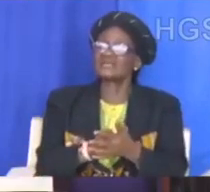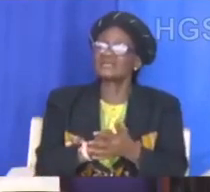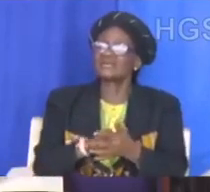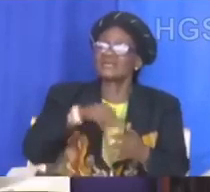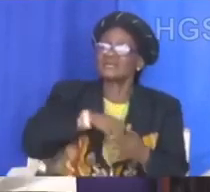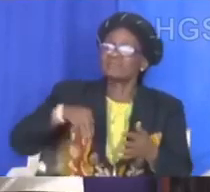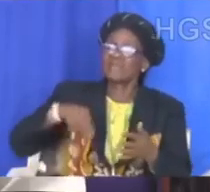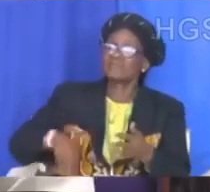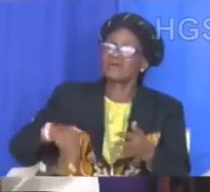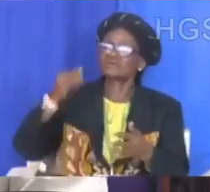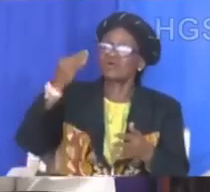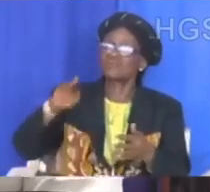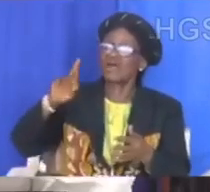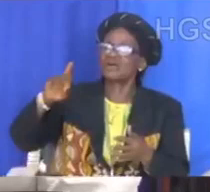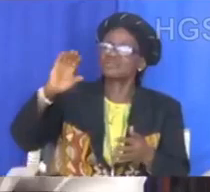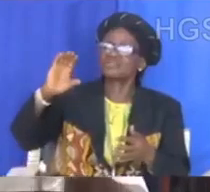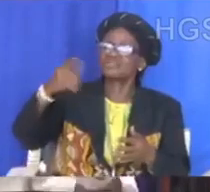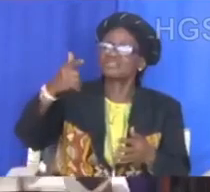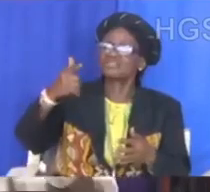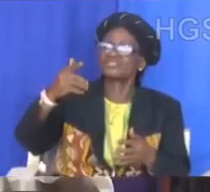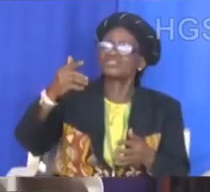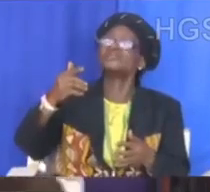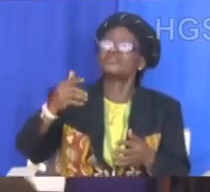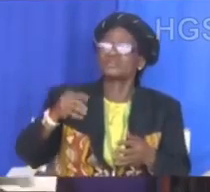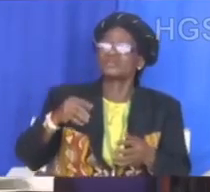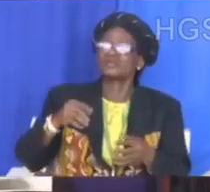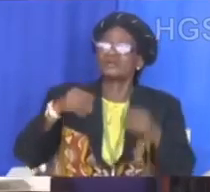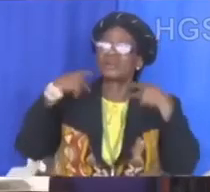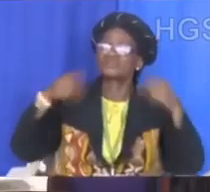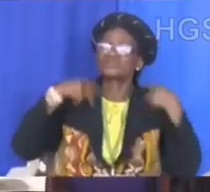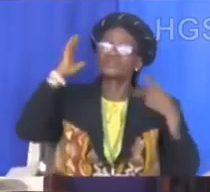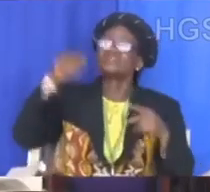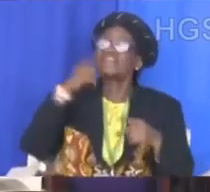your pastors will be telling you. On the international scene,